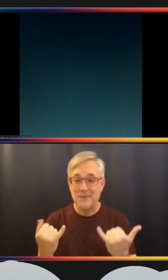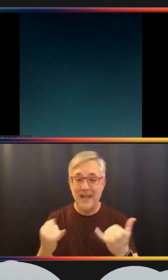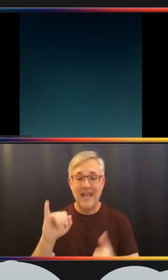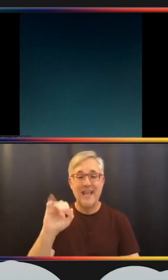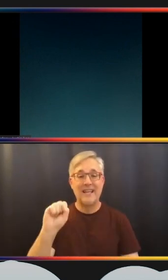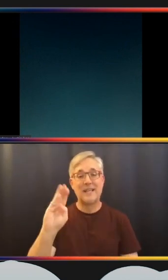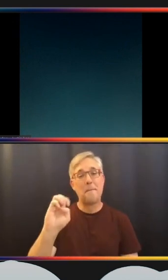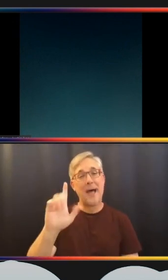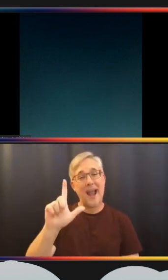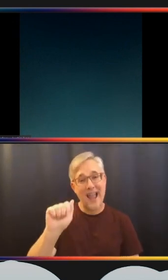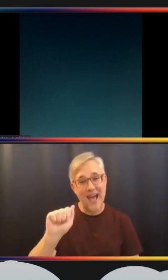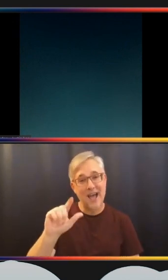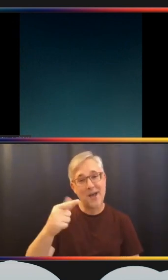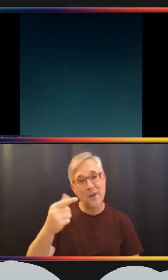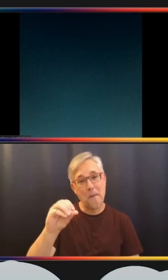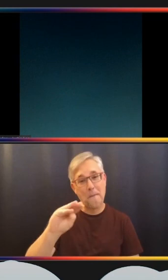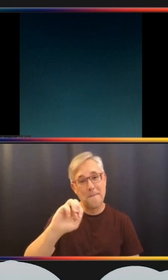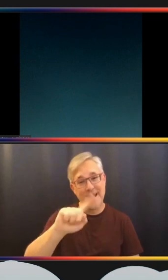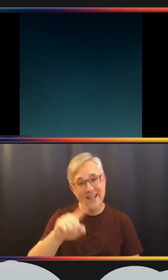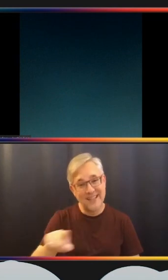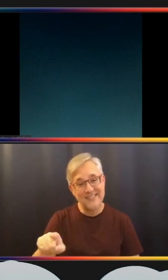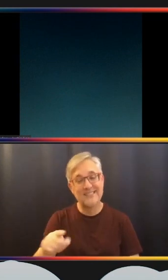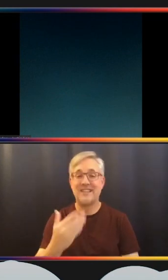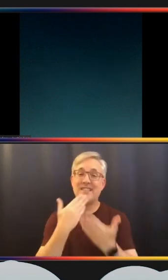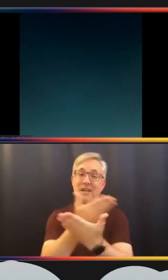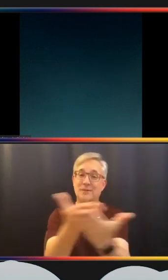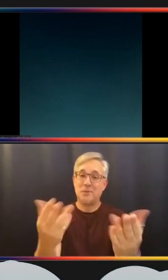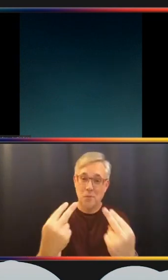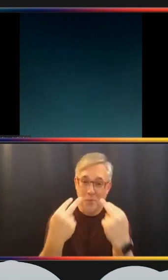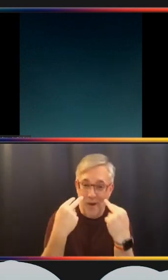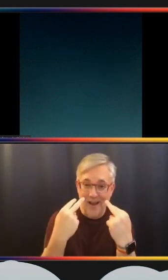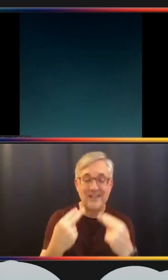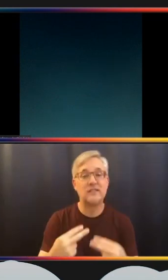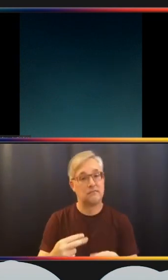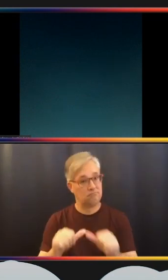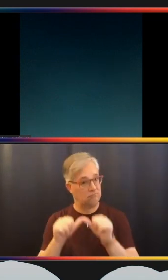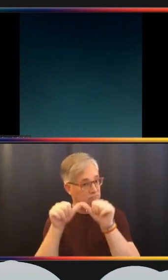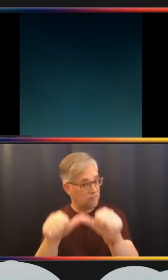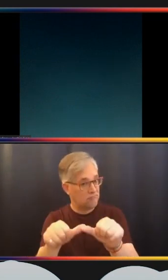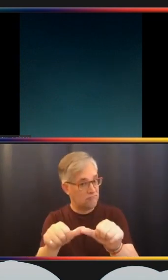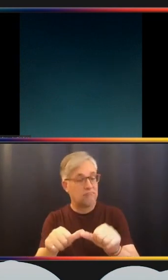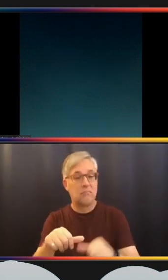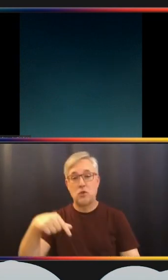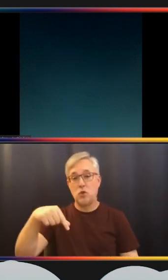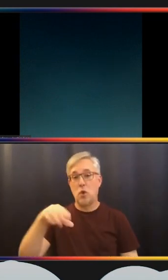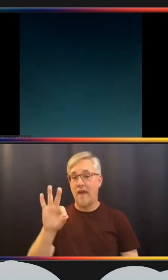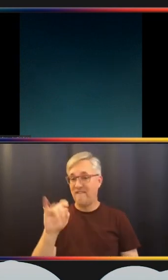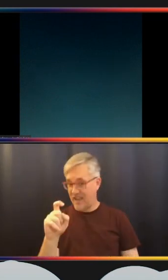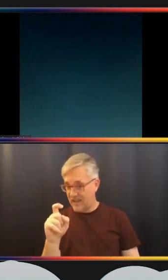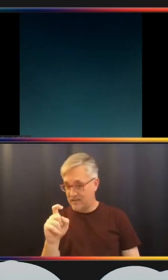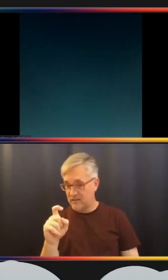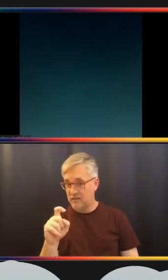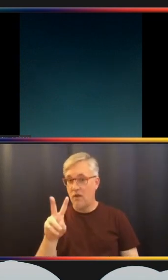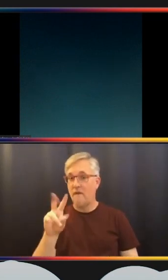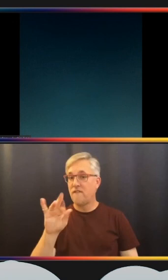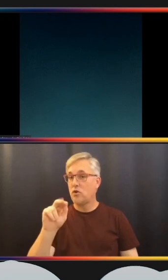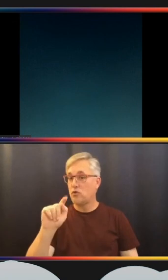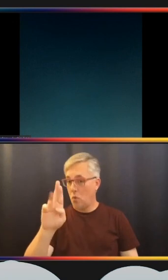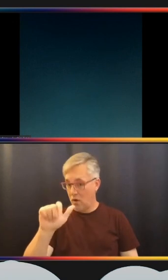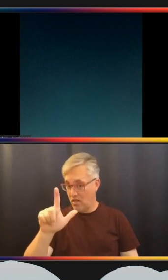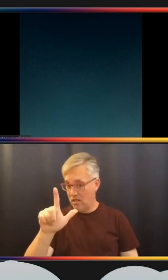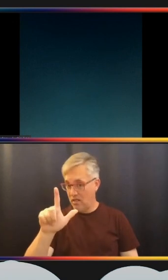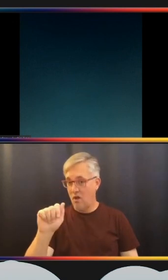for everybody that has been watching, and make sure to stick around because the QFX Virtual Artist Alley is coming right